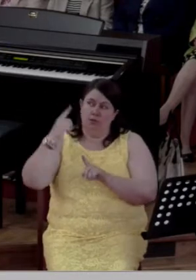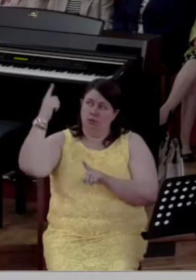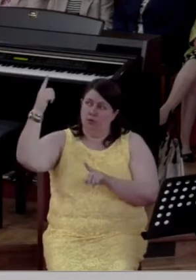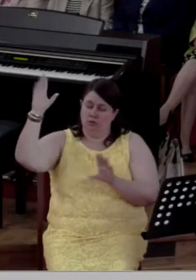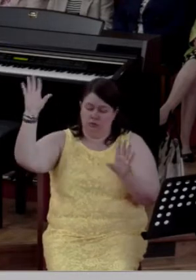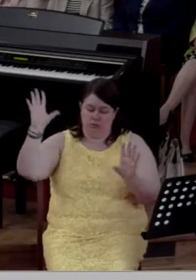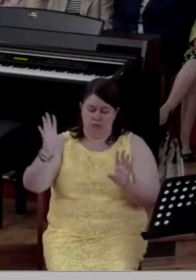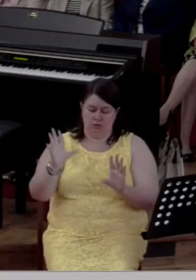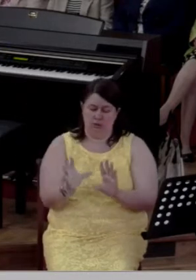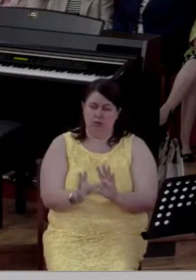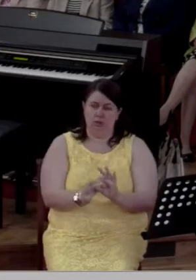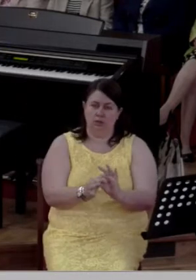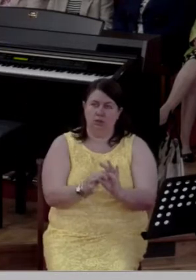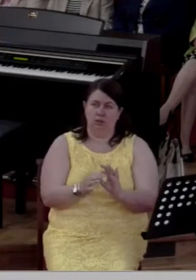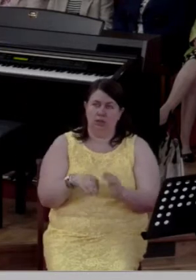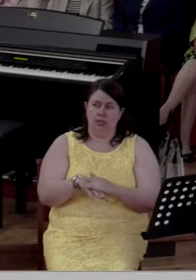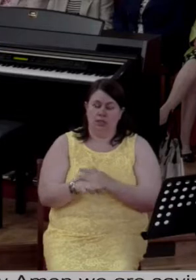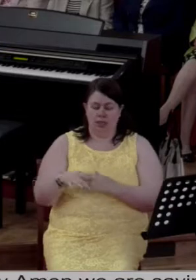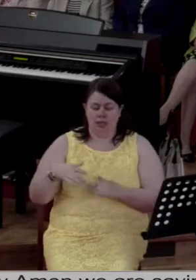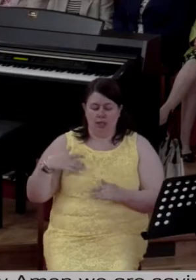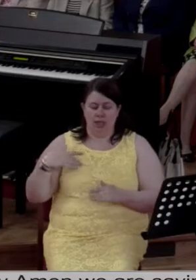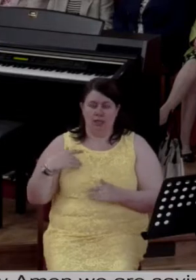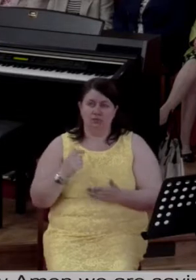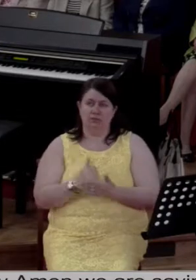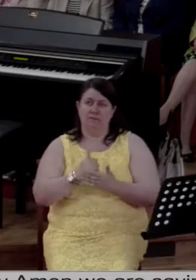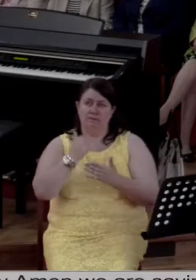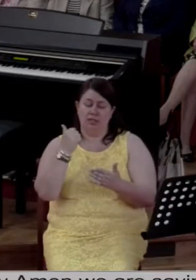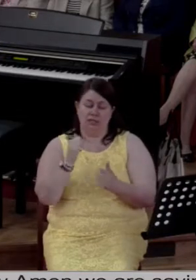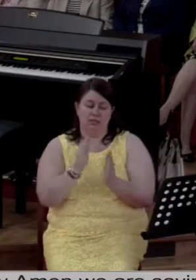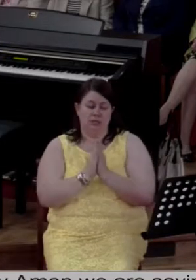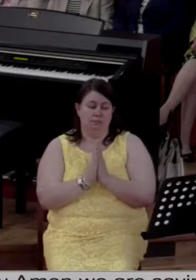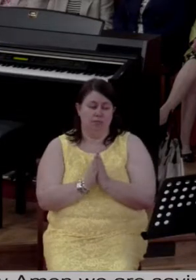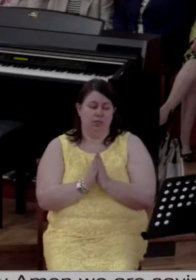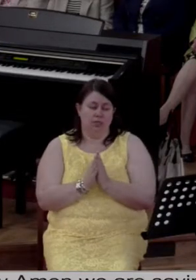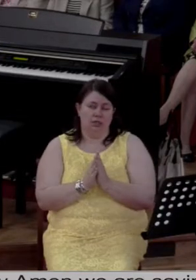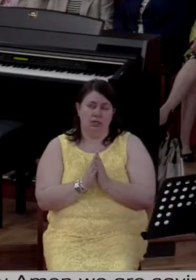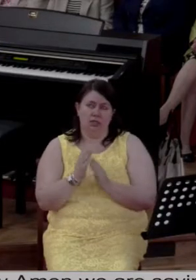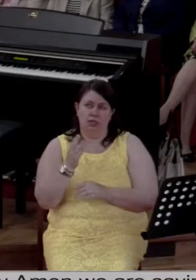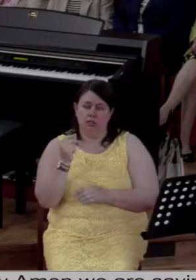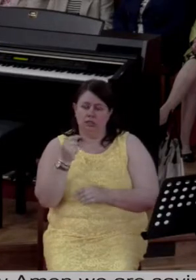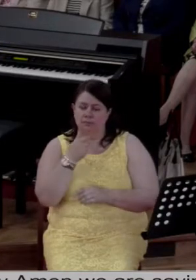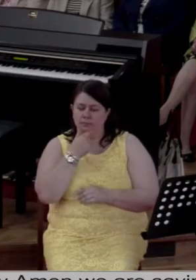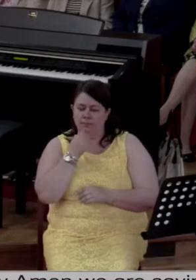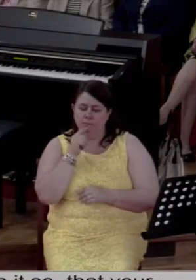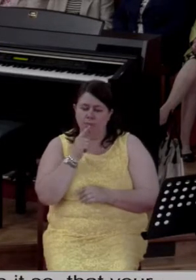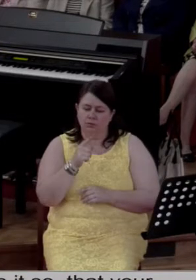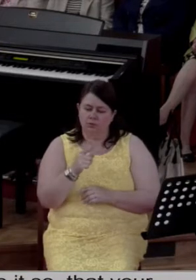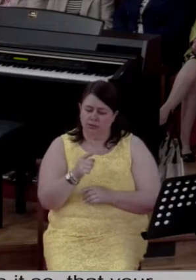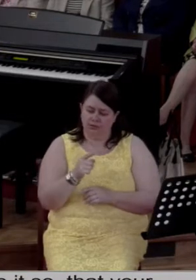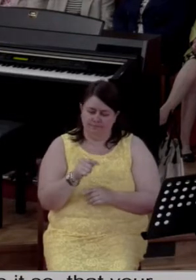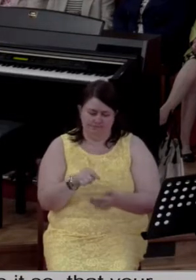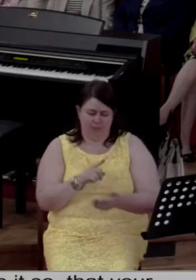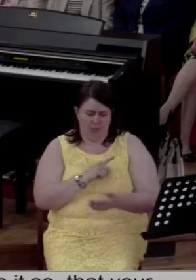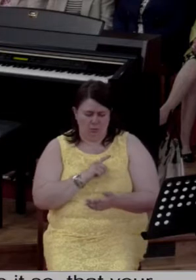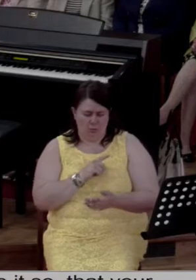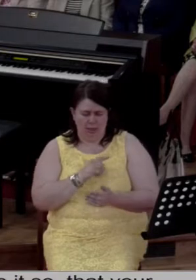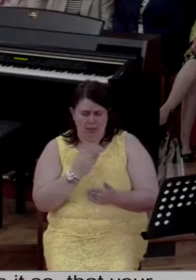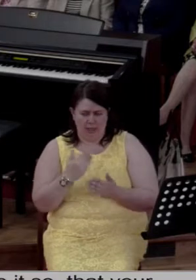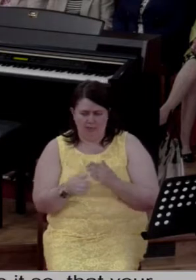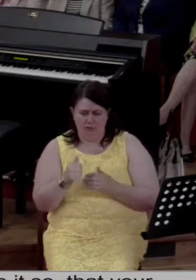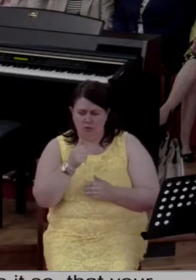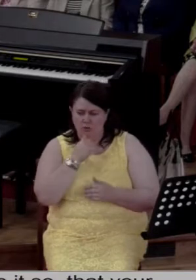life. It's a great prayer. Some people have asked me over the years why I don't